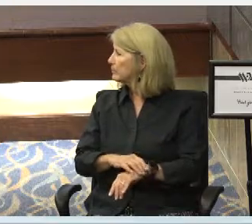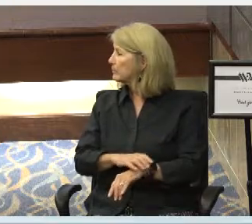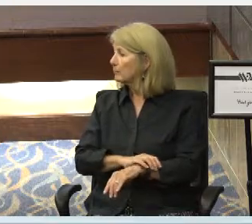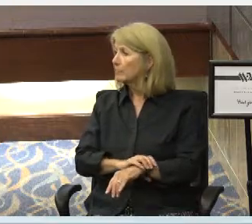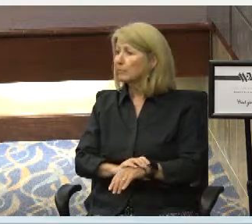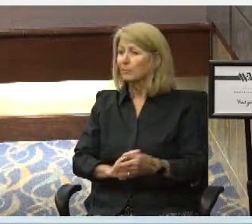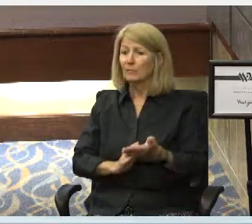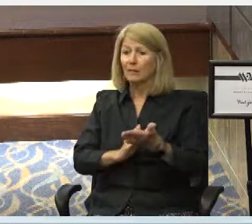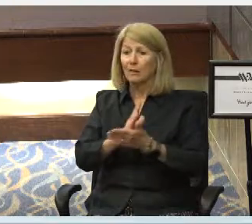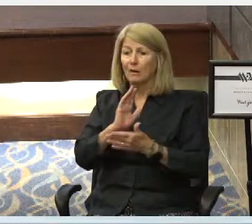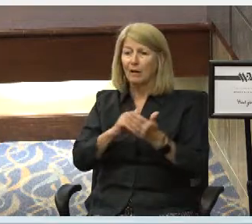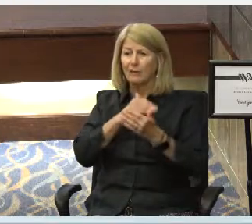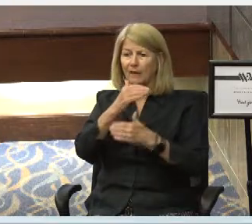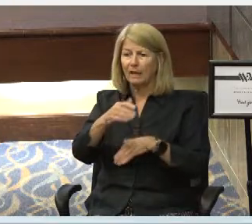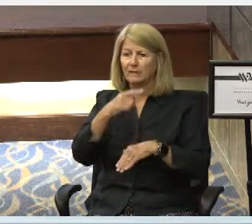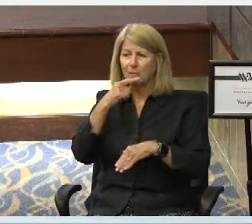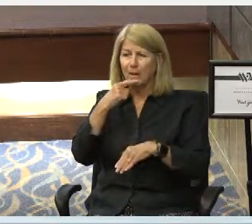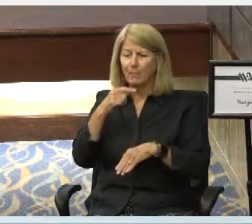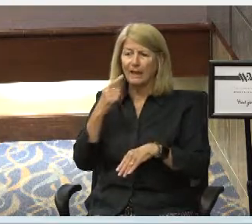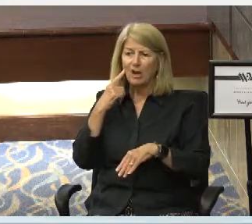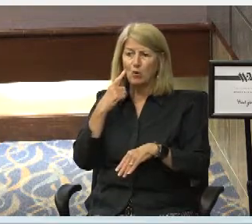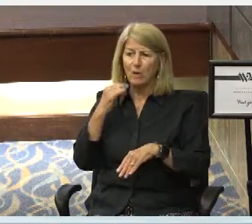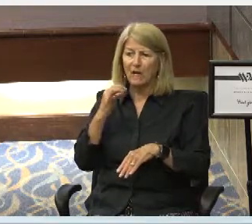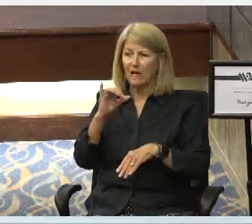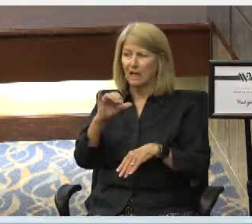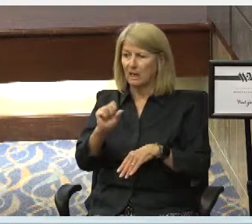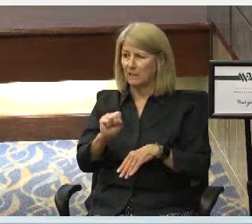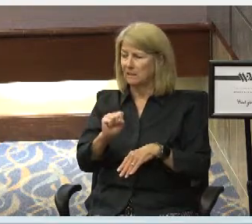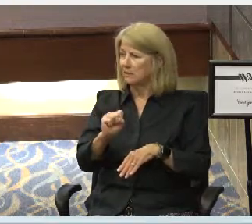All right, so our next public hearing is a